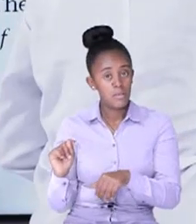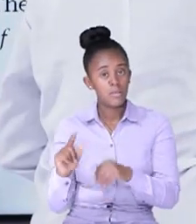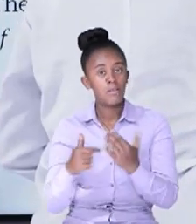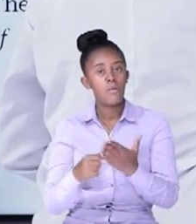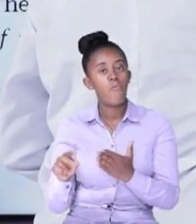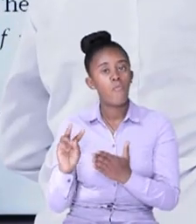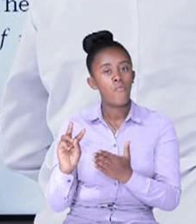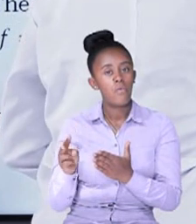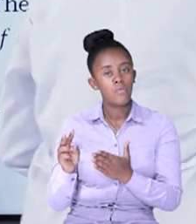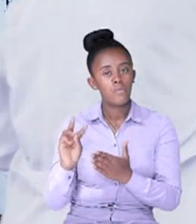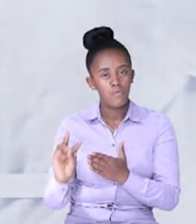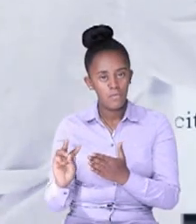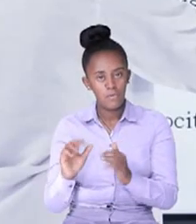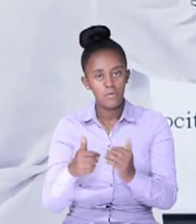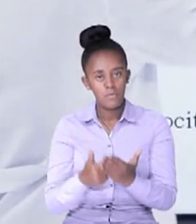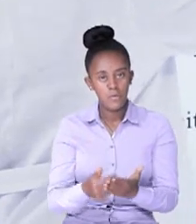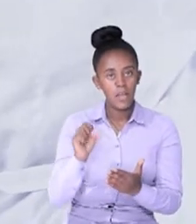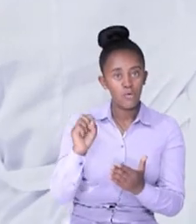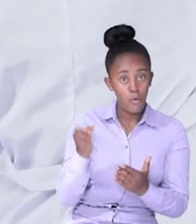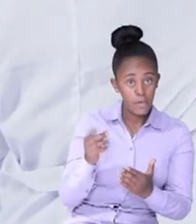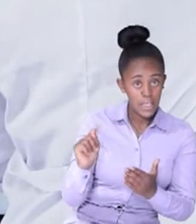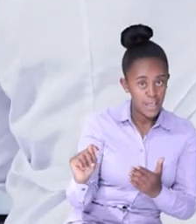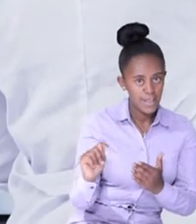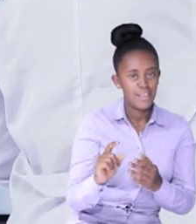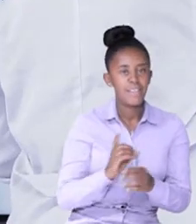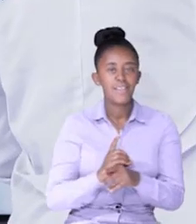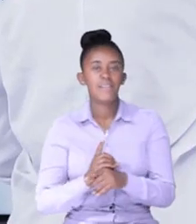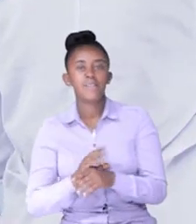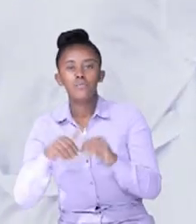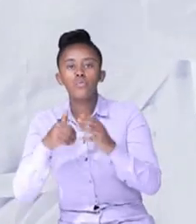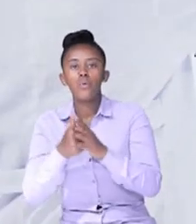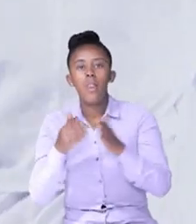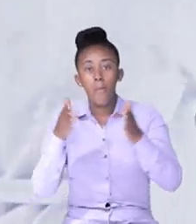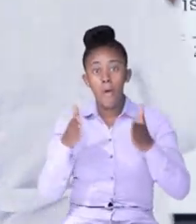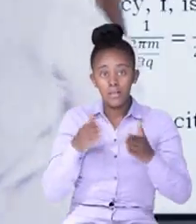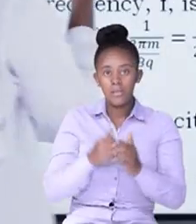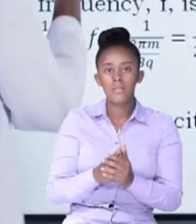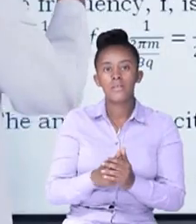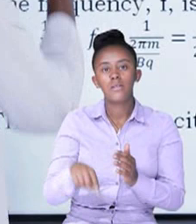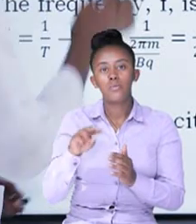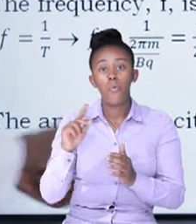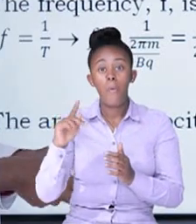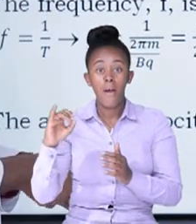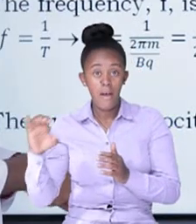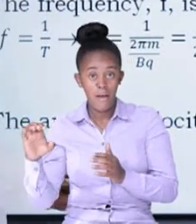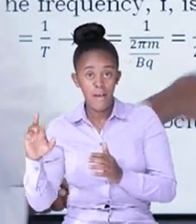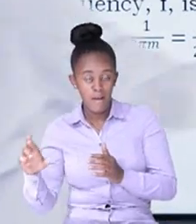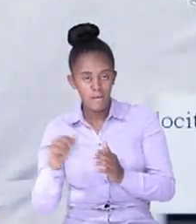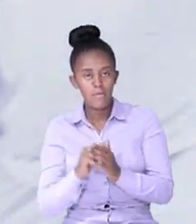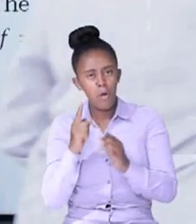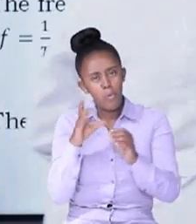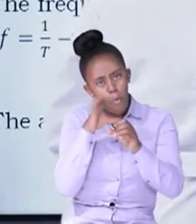that velocity v can be given as s over t, and the displacement, the total path, can be given as 2 pi r for one complete